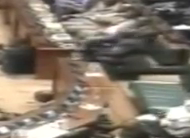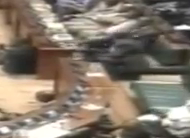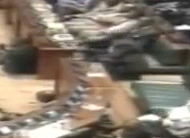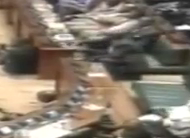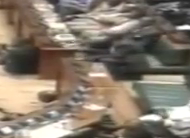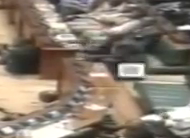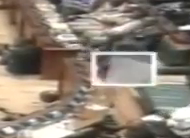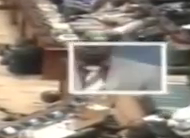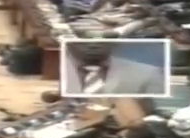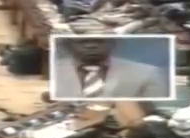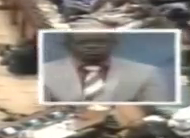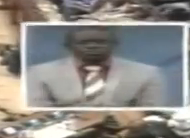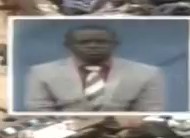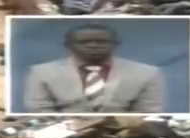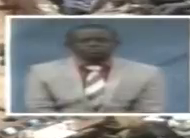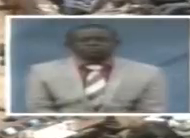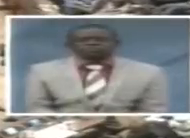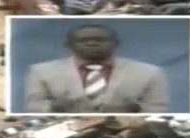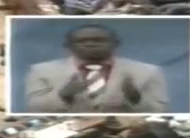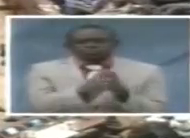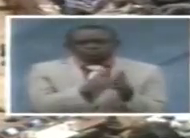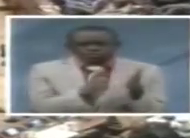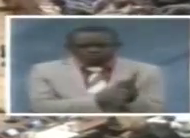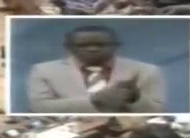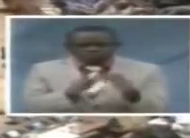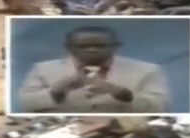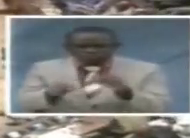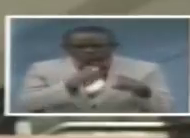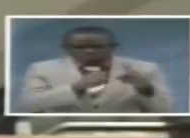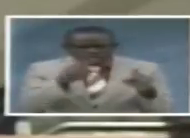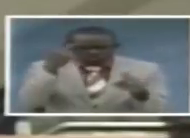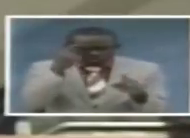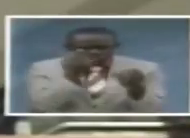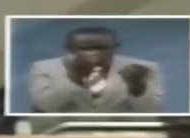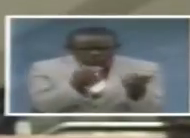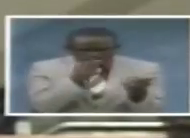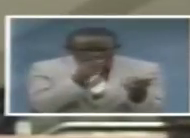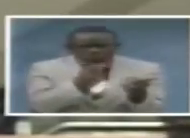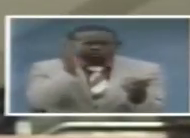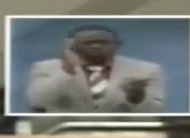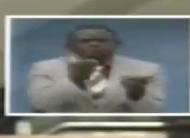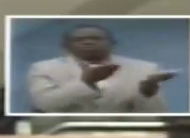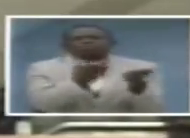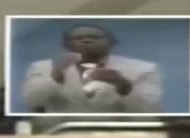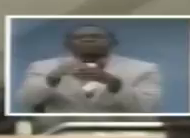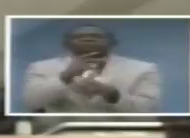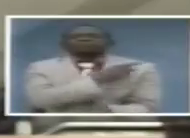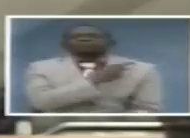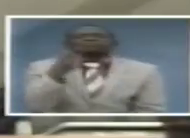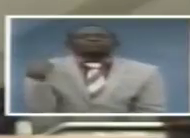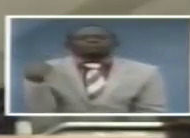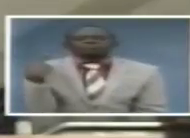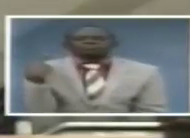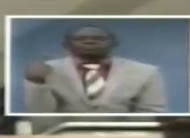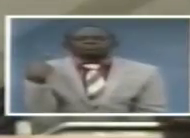is ongoing to update a depositor protection bill. These pieces of legislation will be brought to this